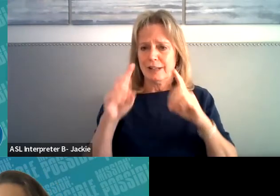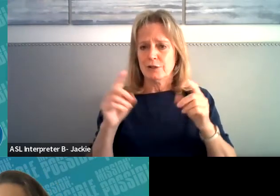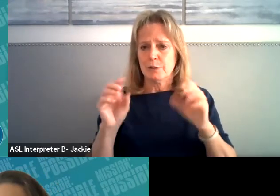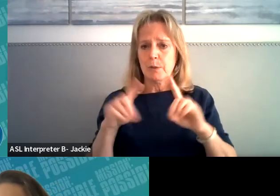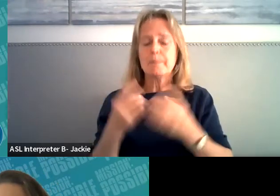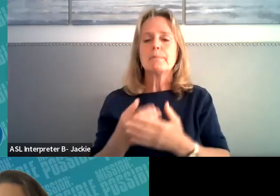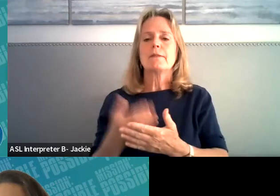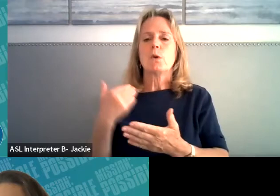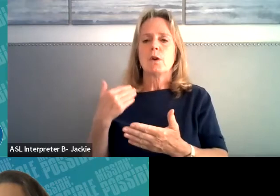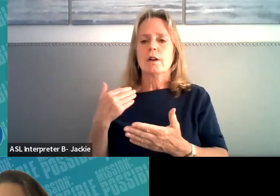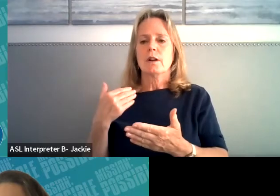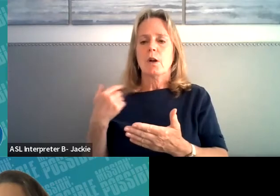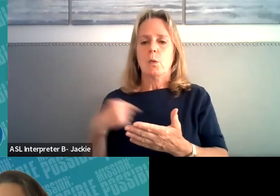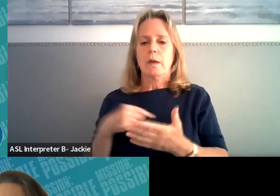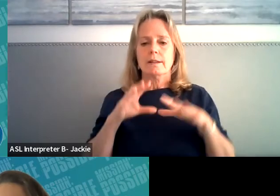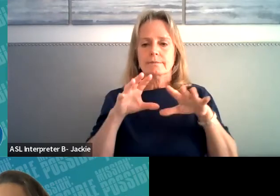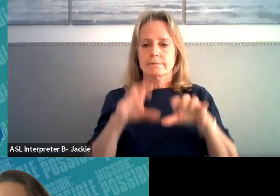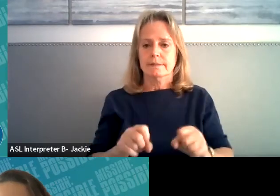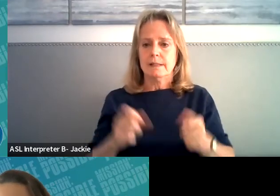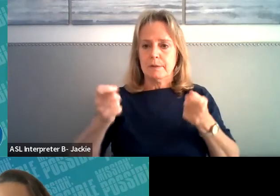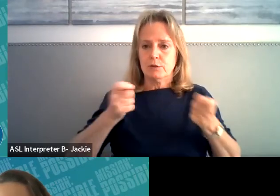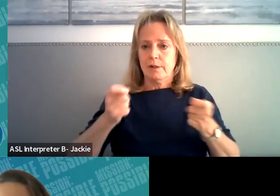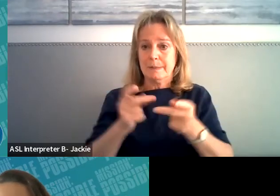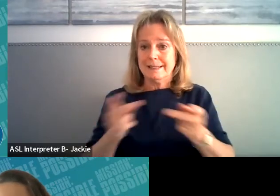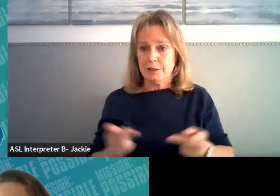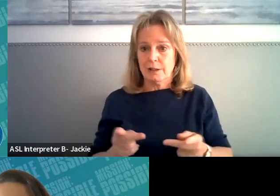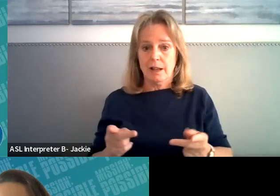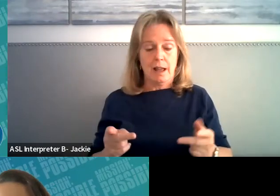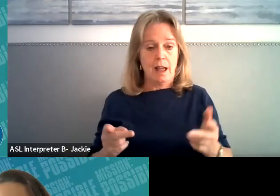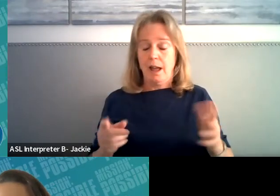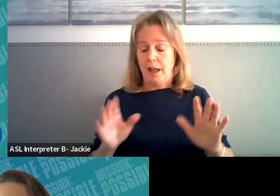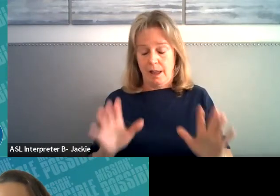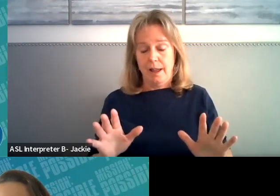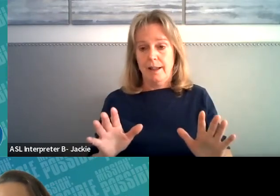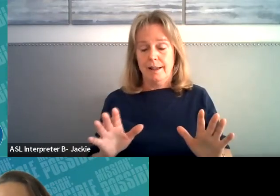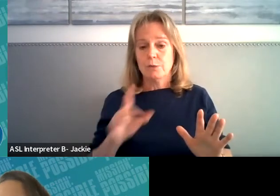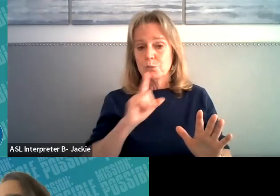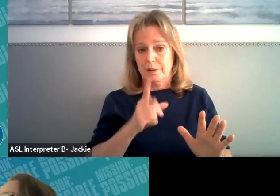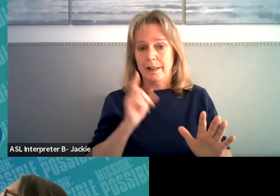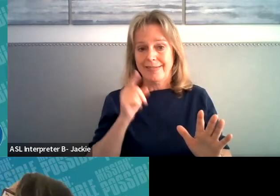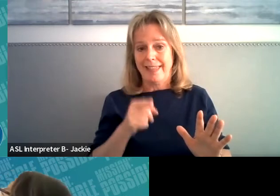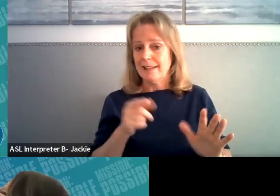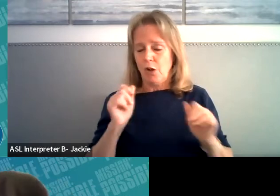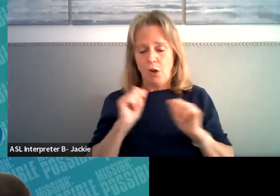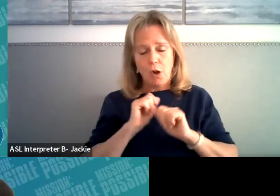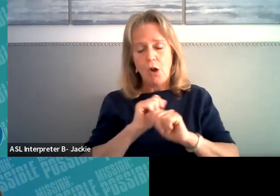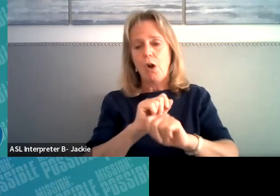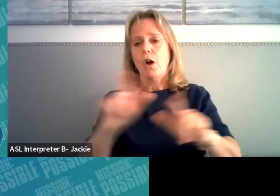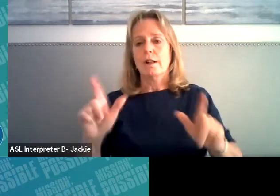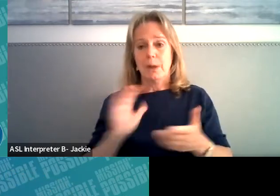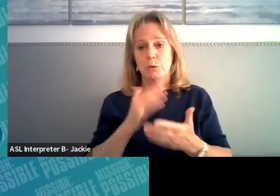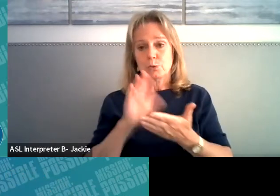prior to us assuming this administrative position. And I bet you this is the state of all of our schools,